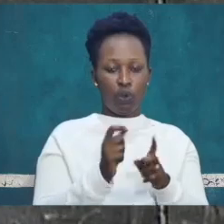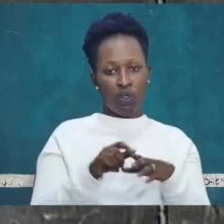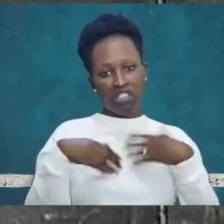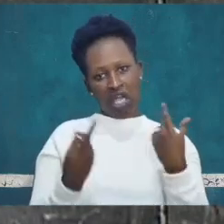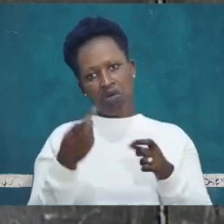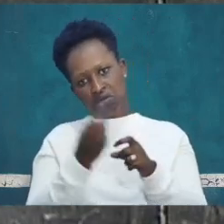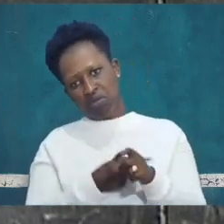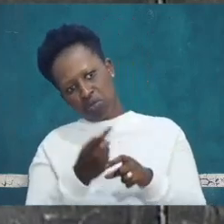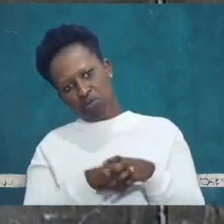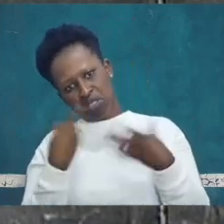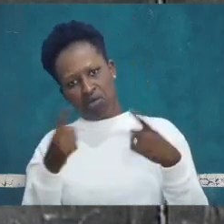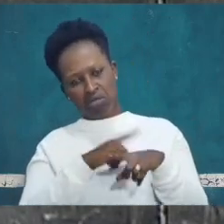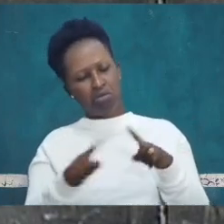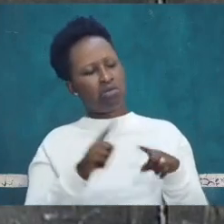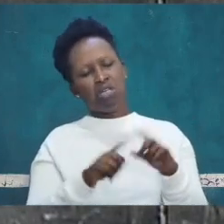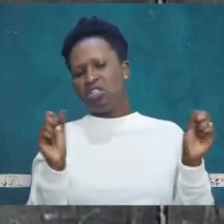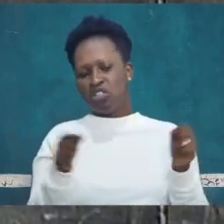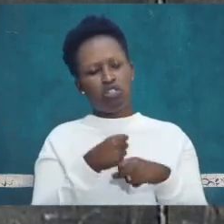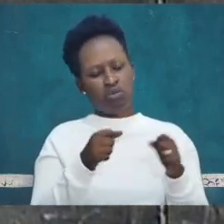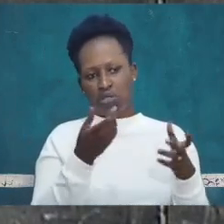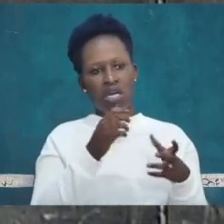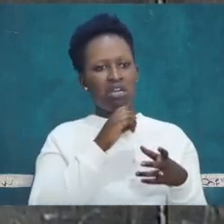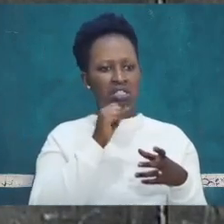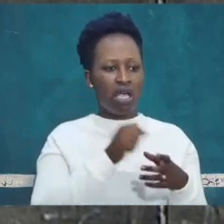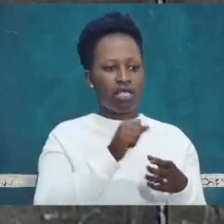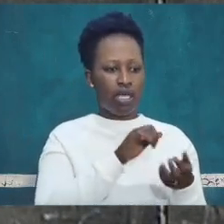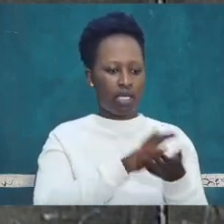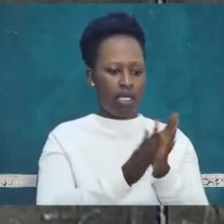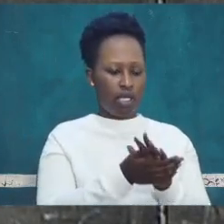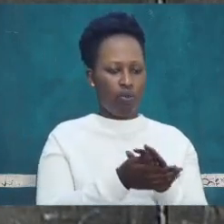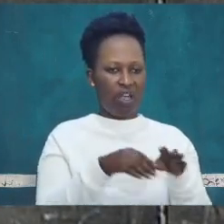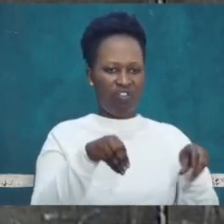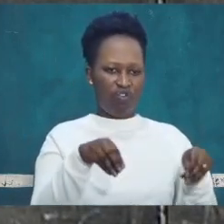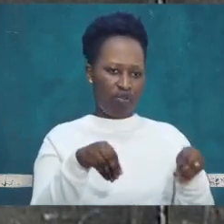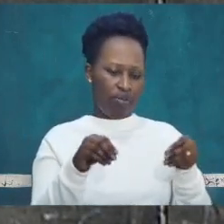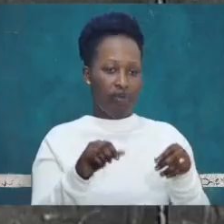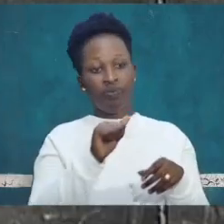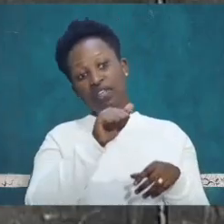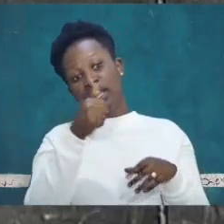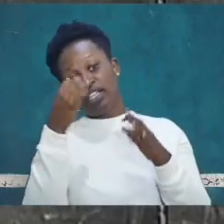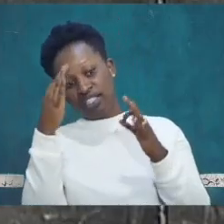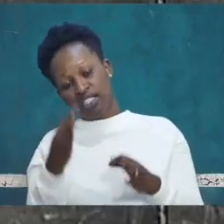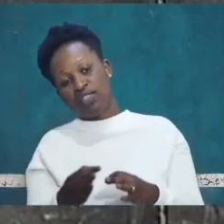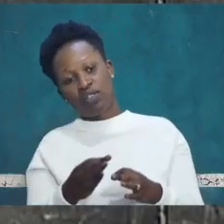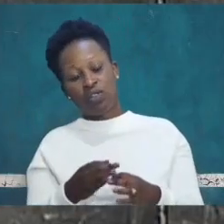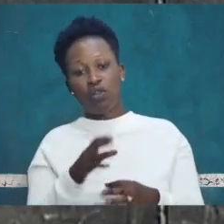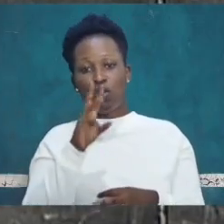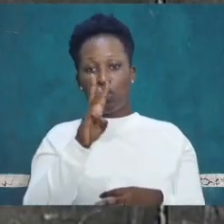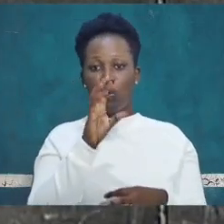it can decompose and it forms manure. Even some wood products, they